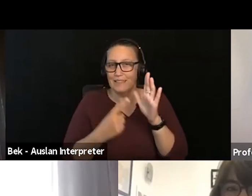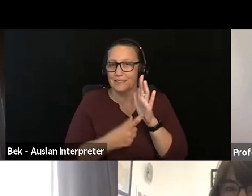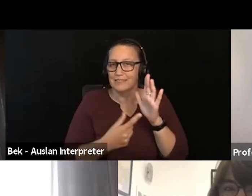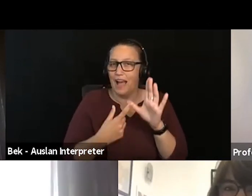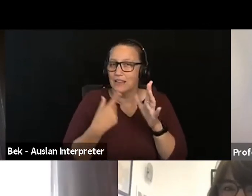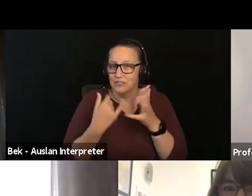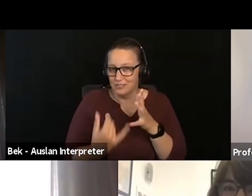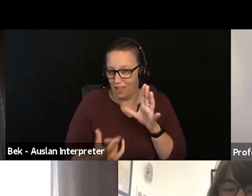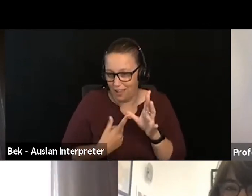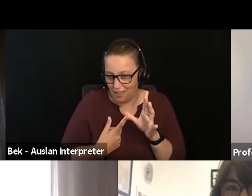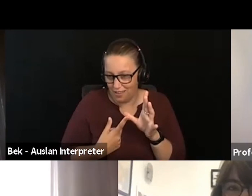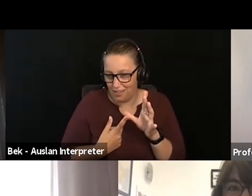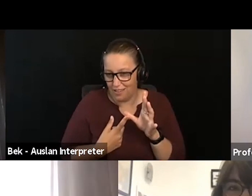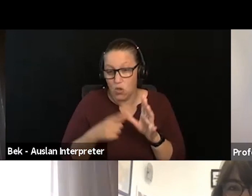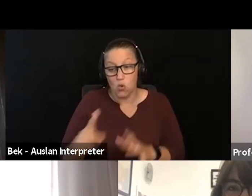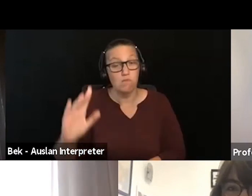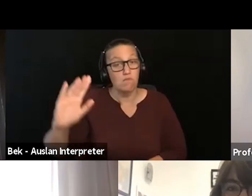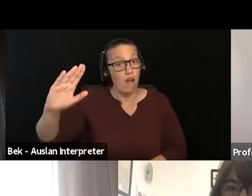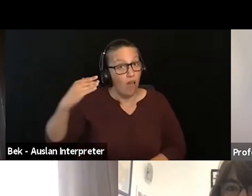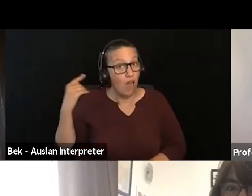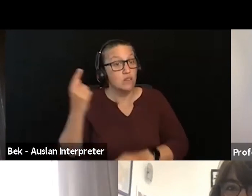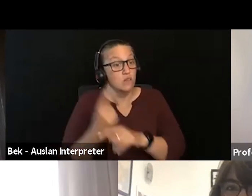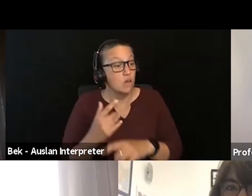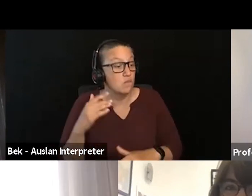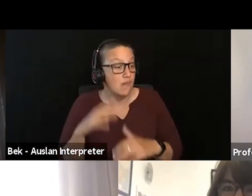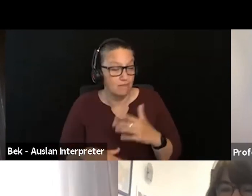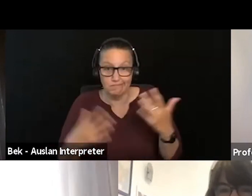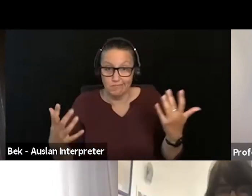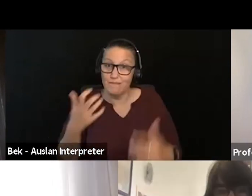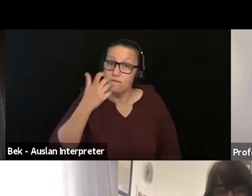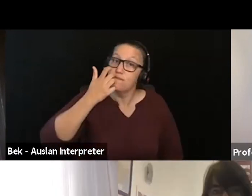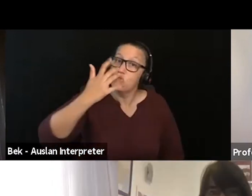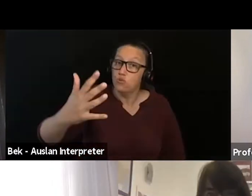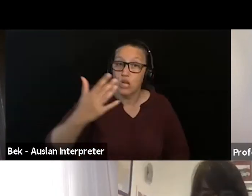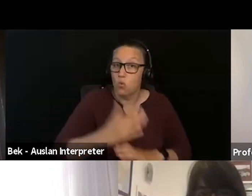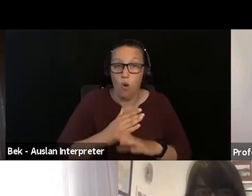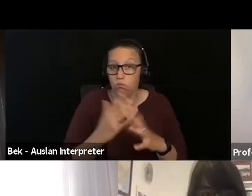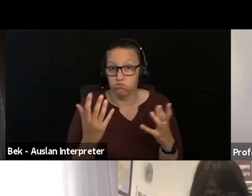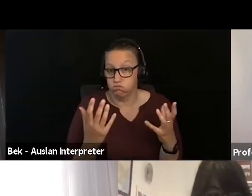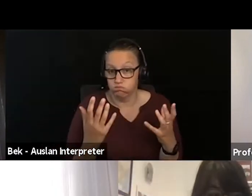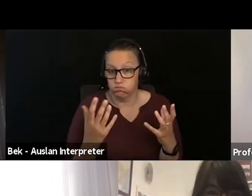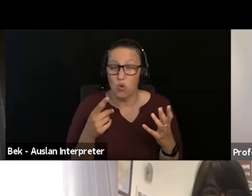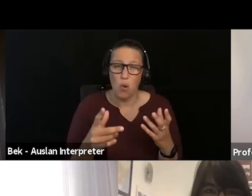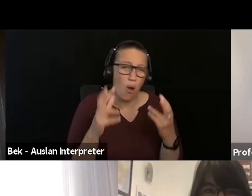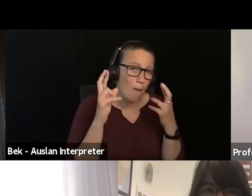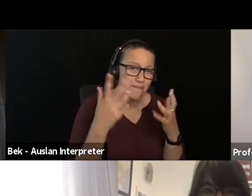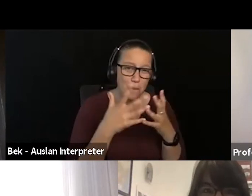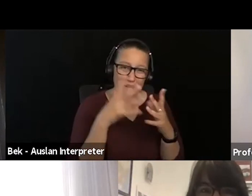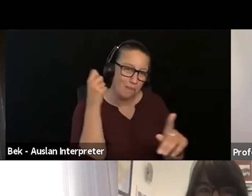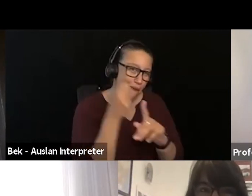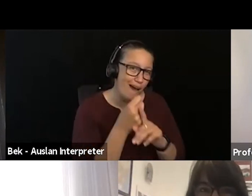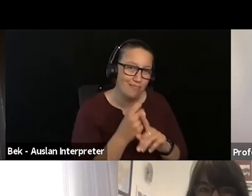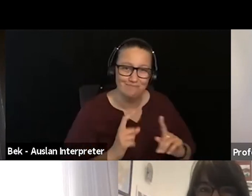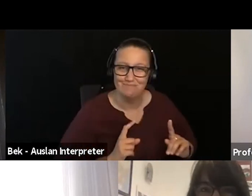talked about where the future work, what's your hope for the greatest impact of